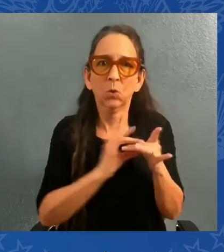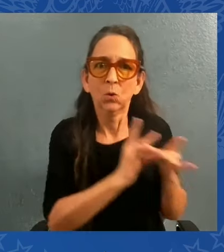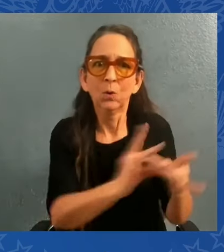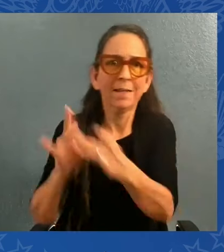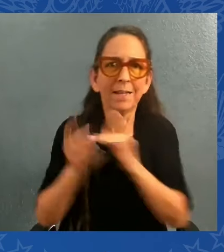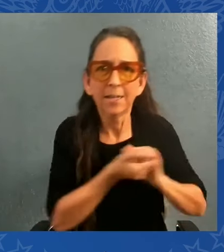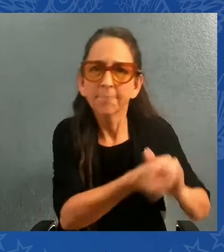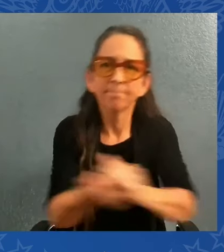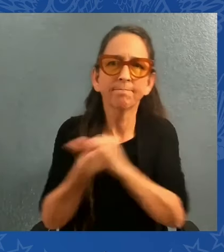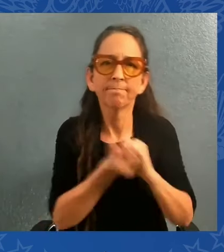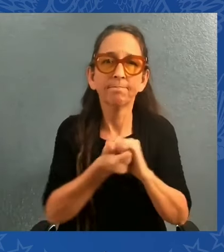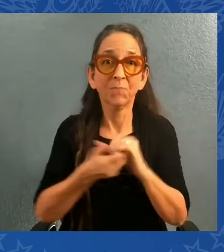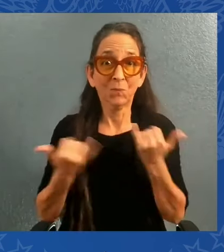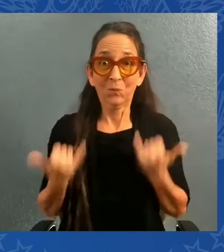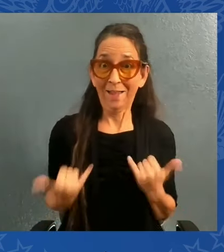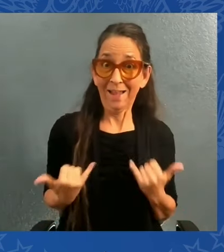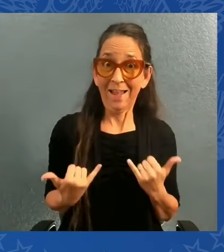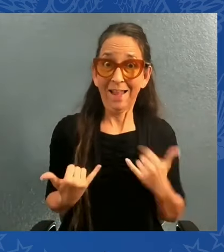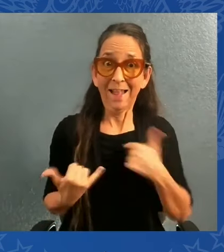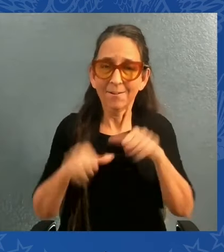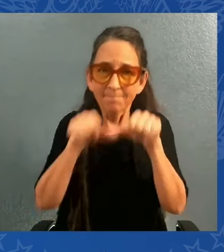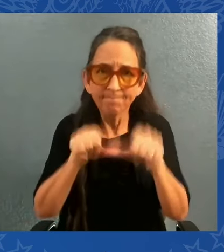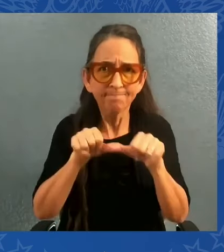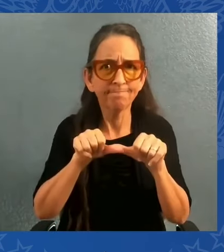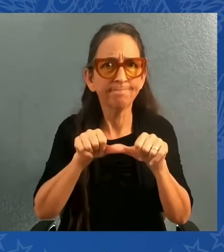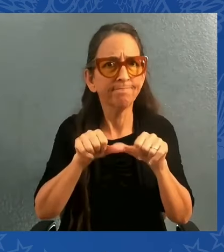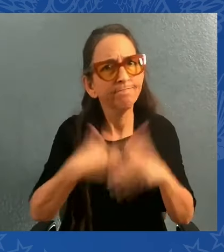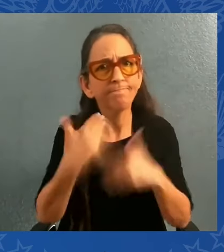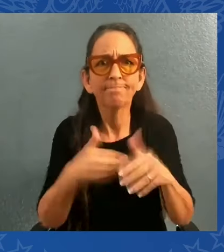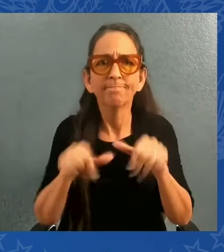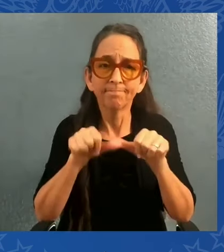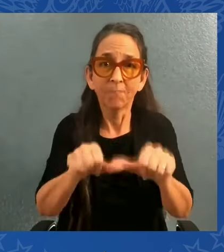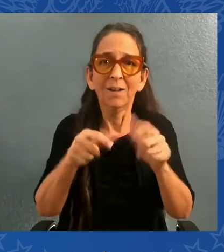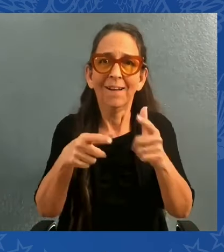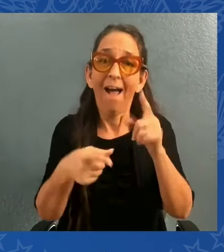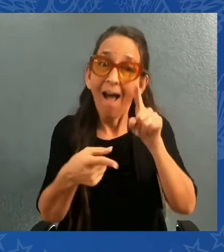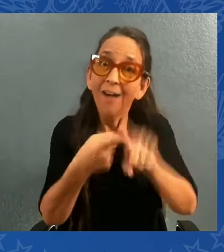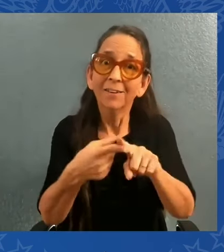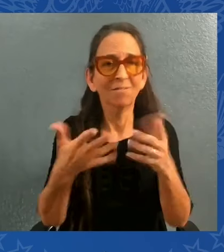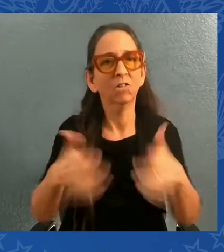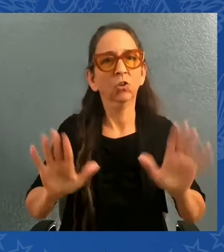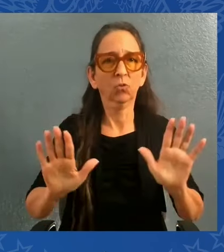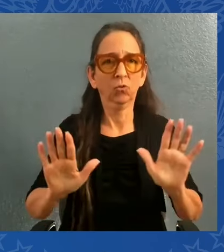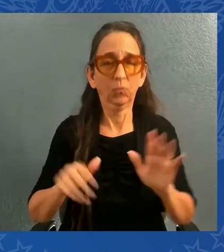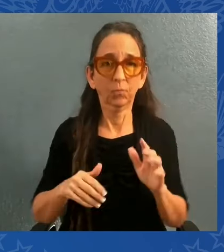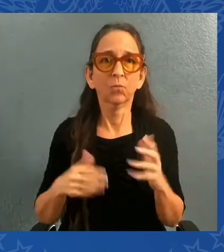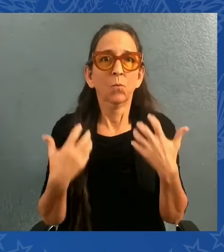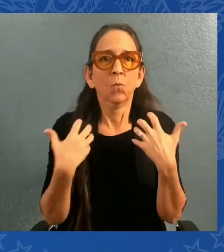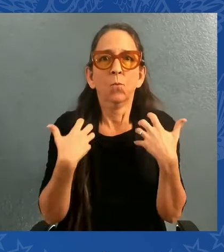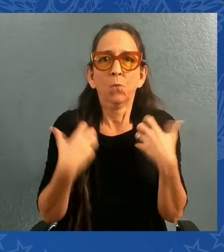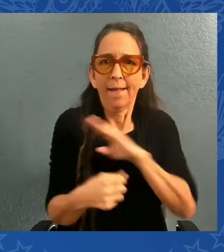we strive on to finish the work of our moment, to bind the nation's wounds once again, we